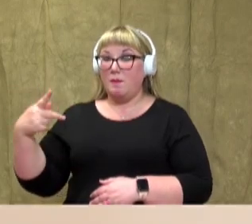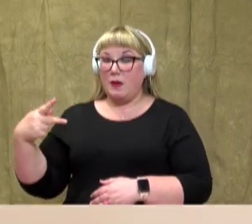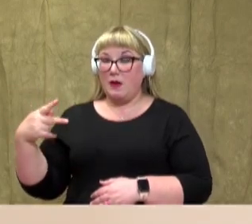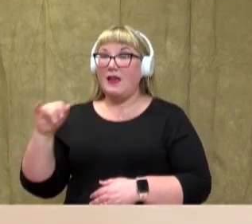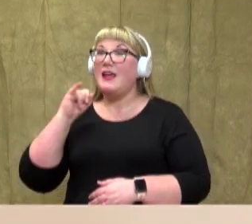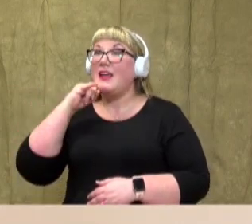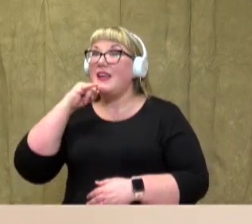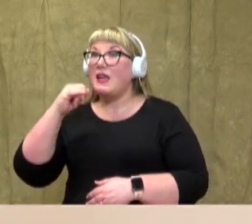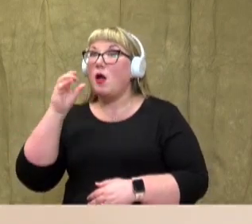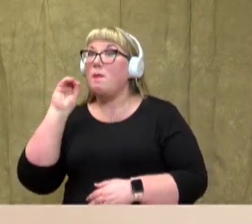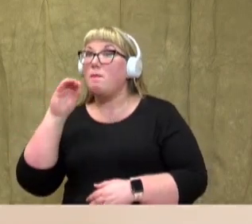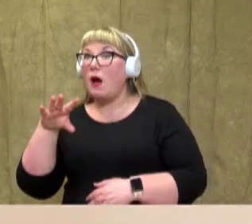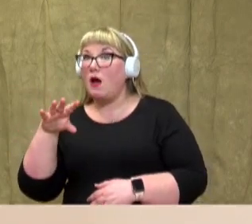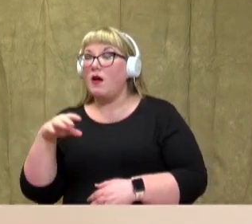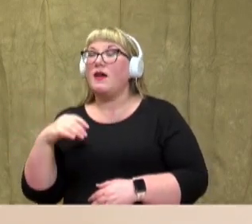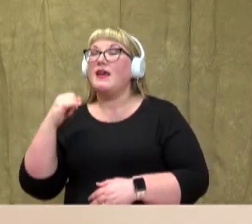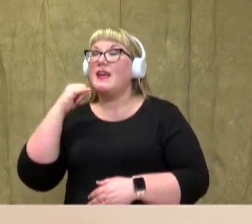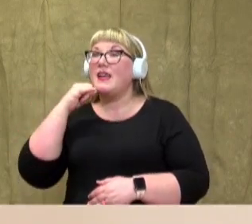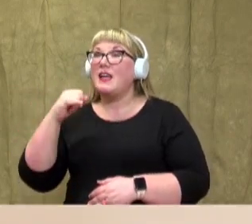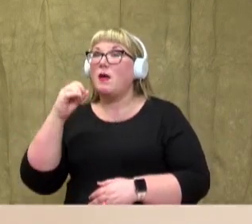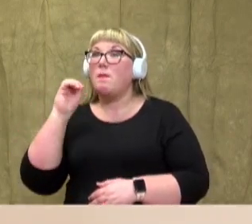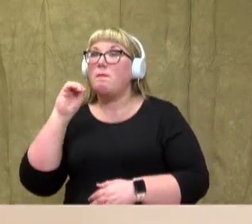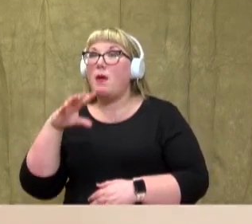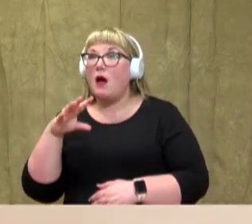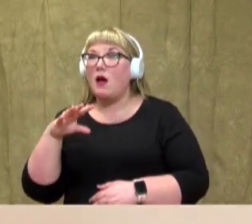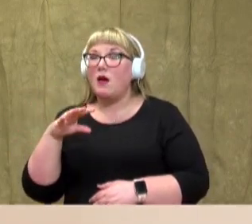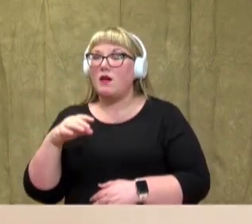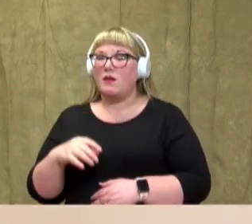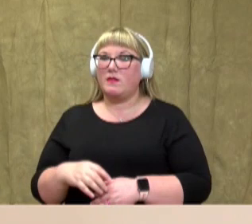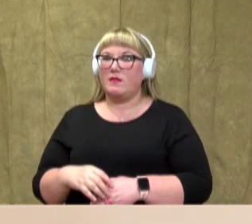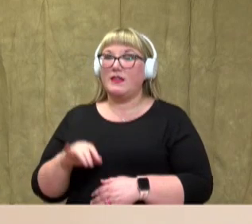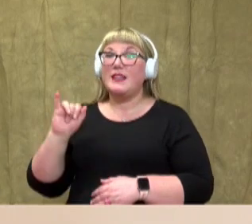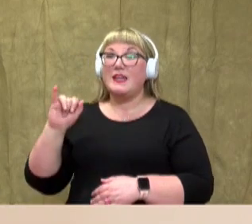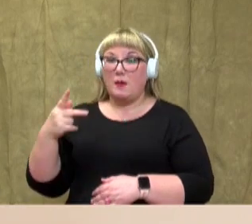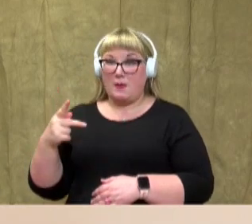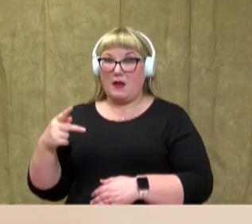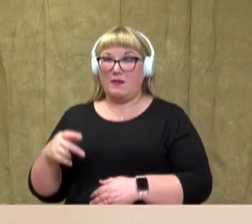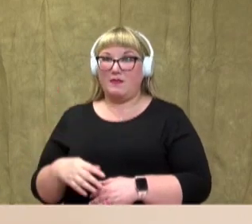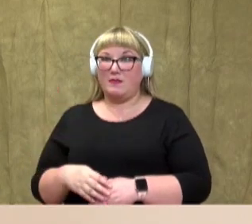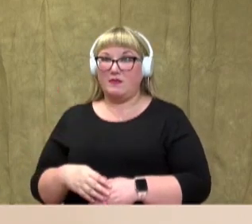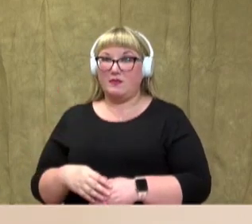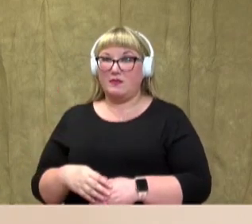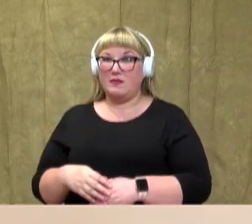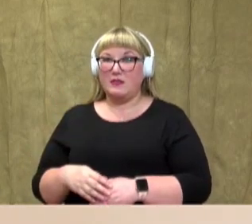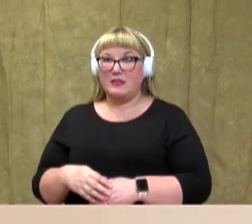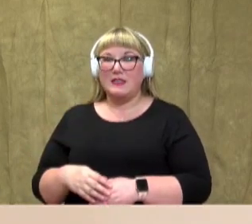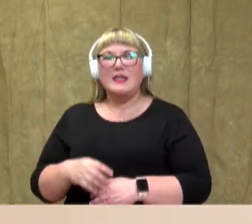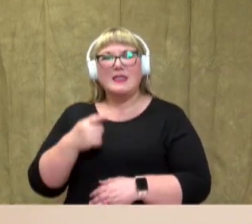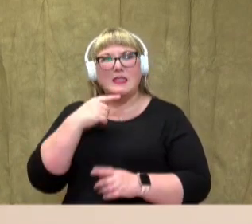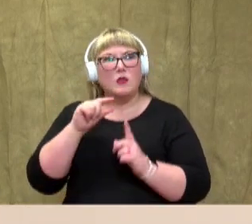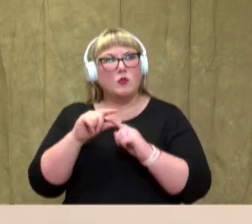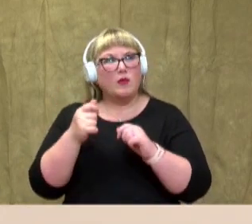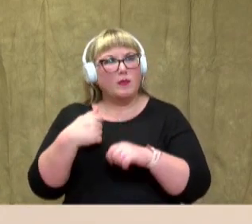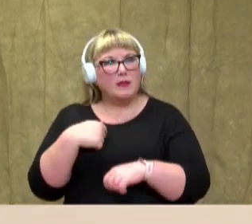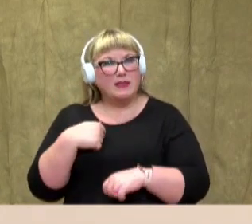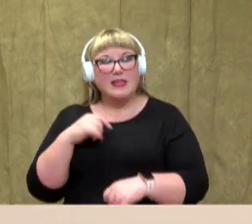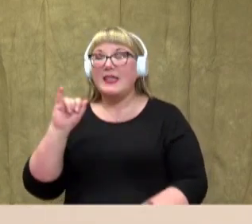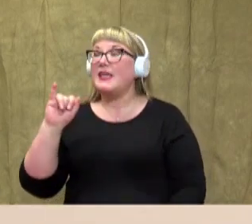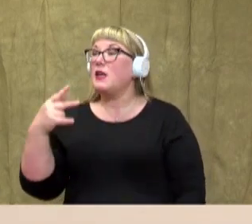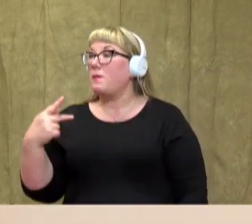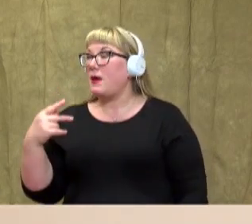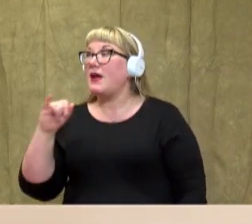ip. Ip, ip, ip. Friends, say the word for me.